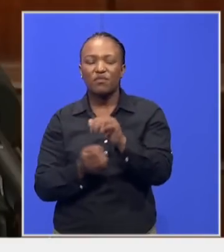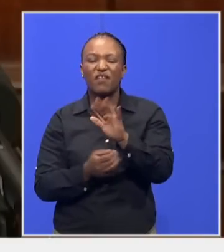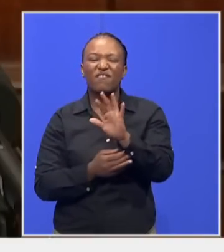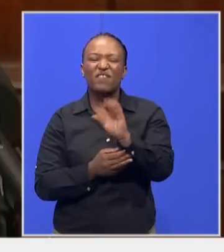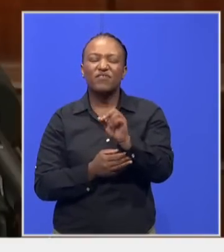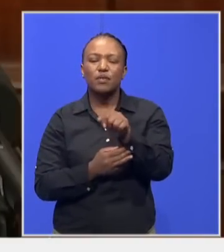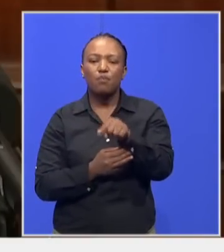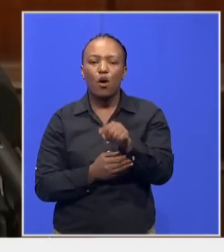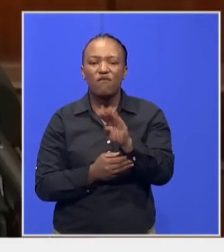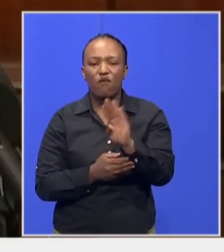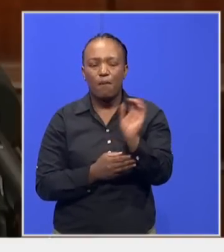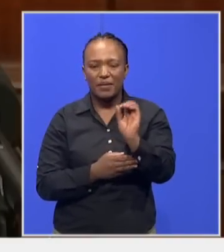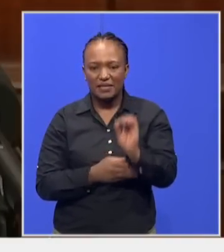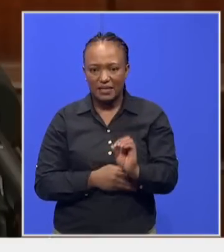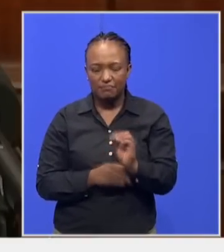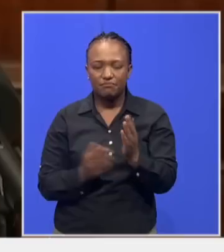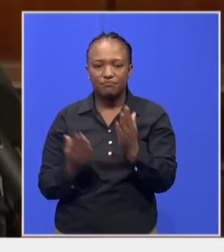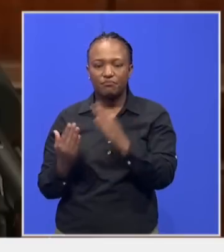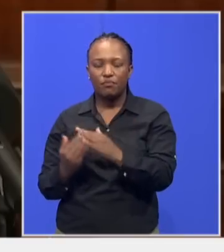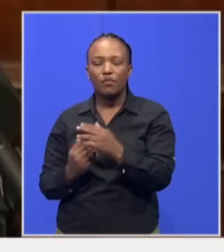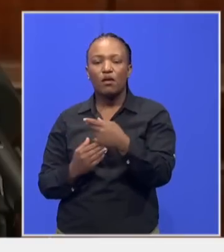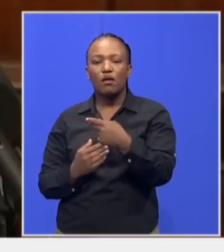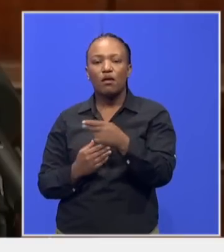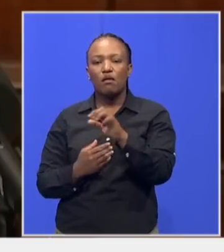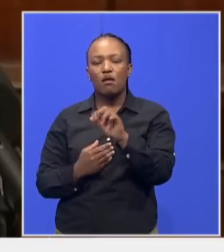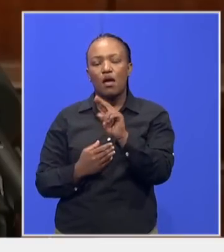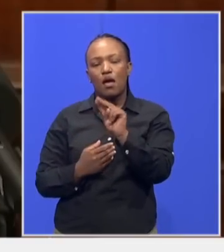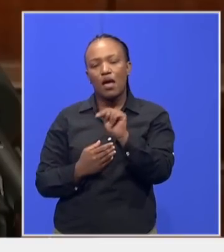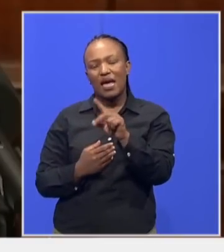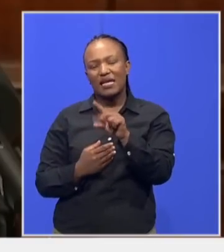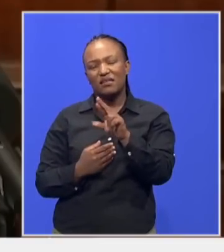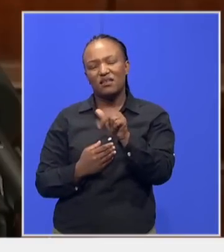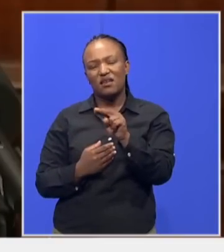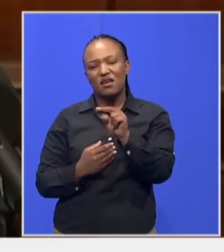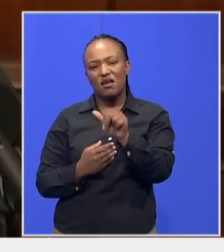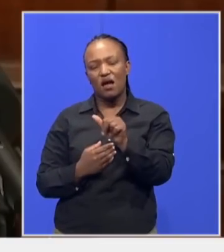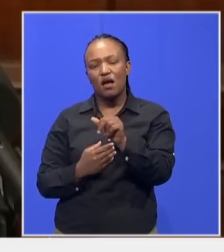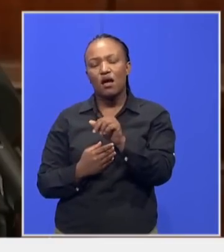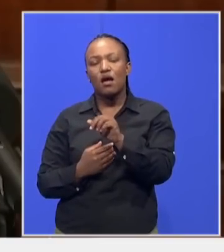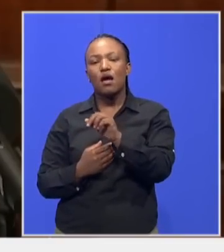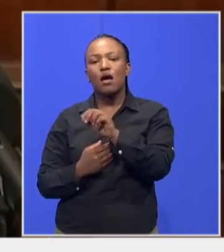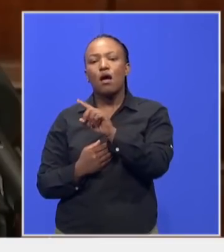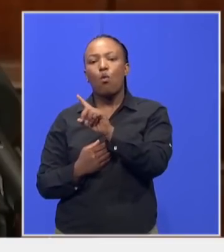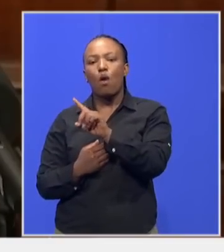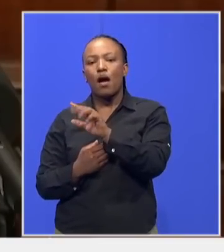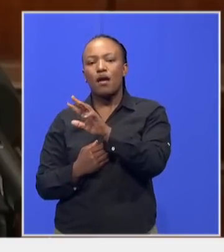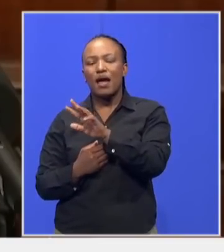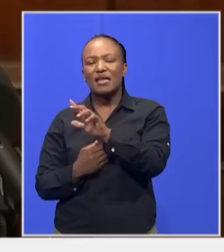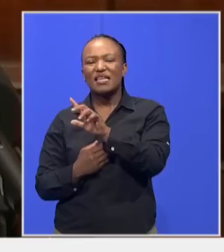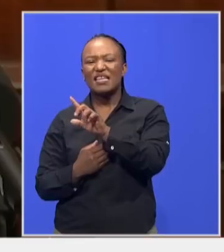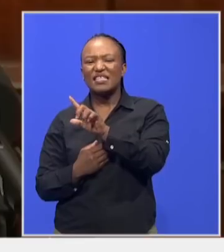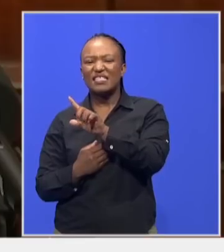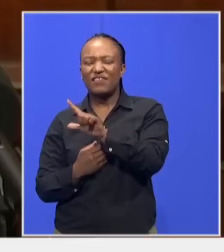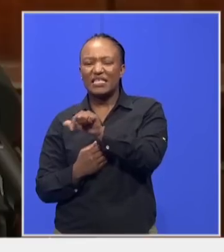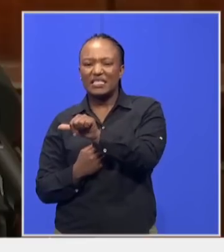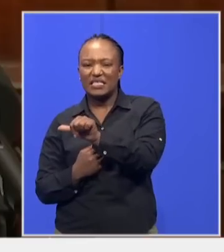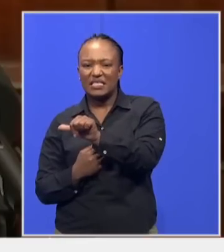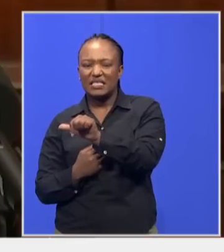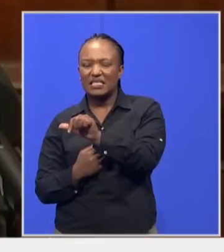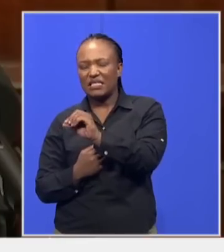50.4%. And then you go to Hendrina, 1970, the first unit, 1976, the other unit is operating